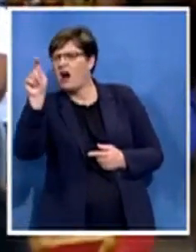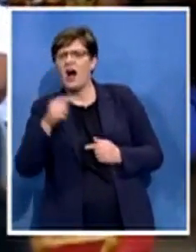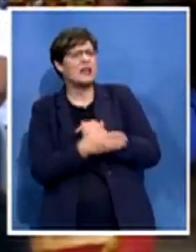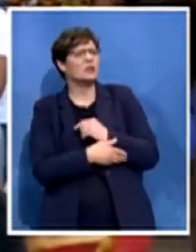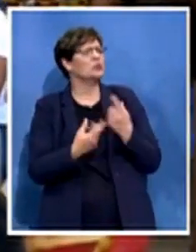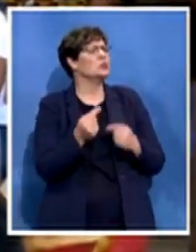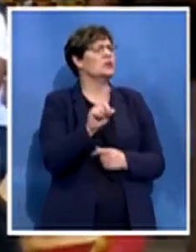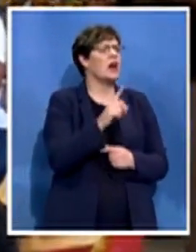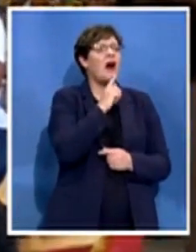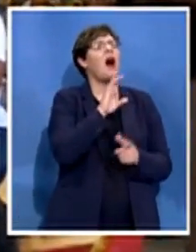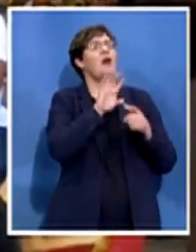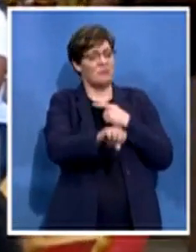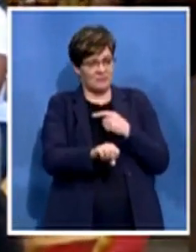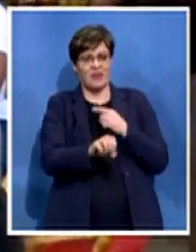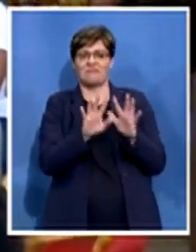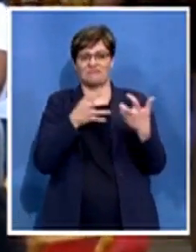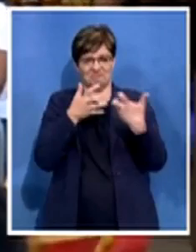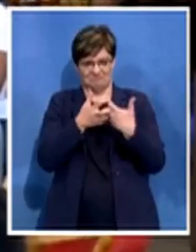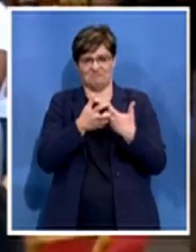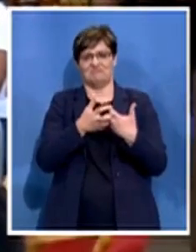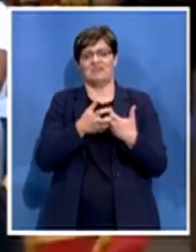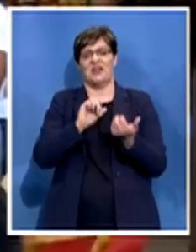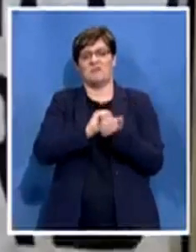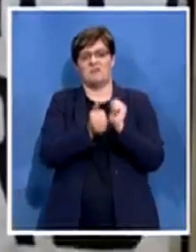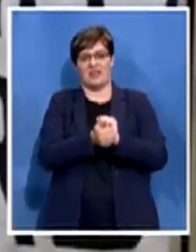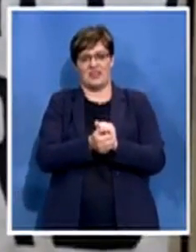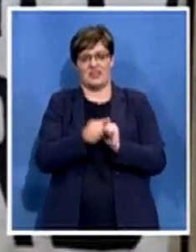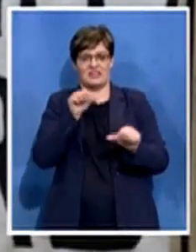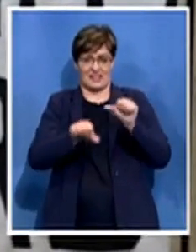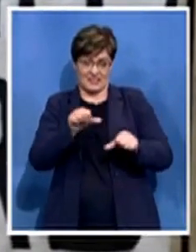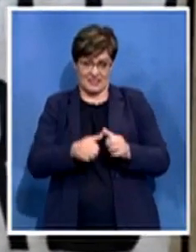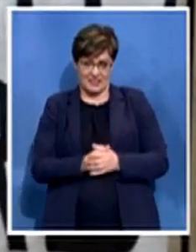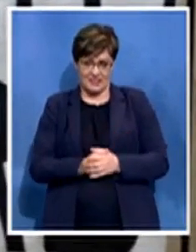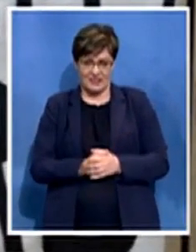The program ran simultaneously despite 8-hour time difference